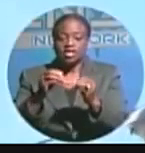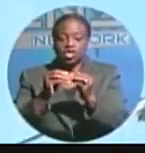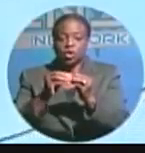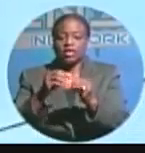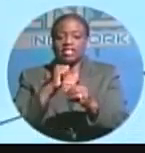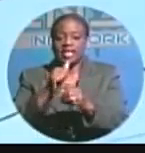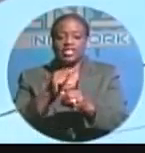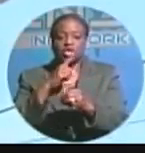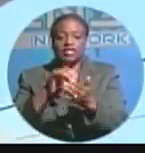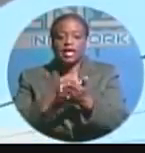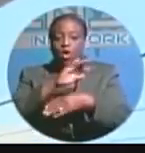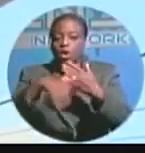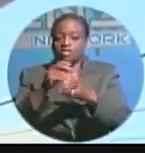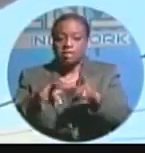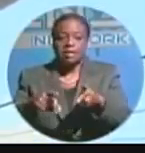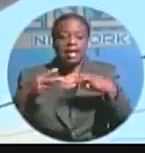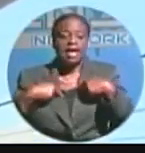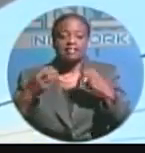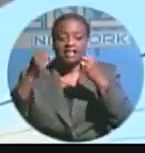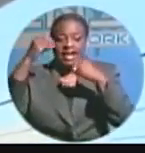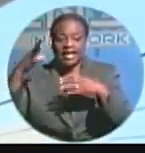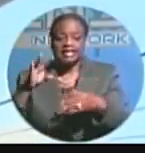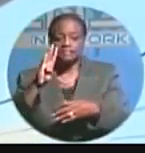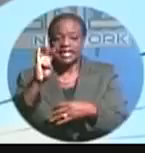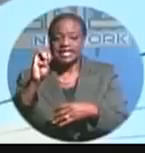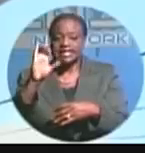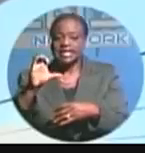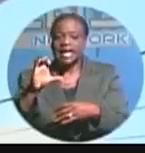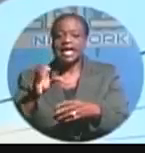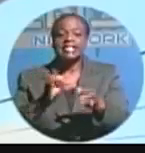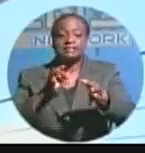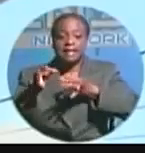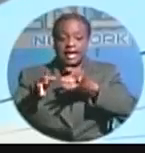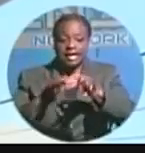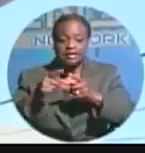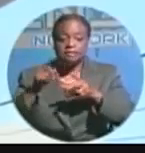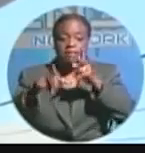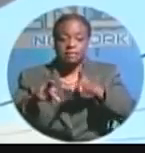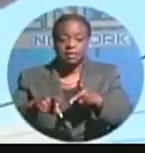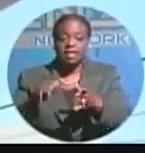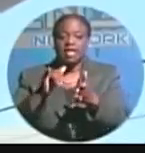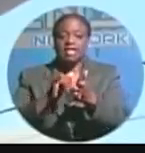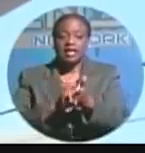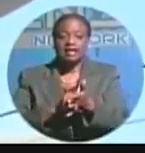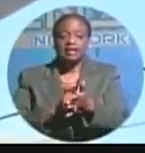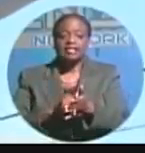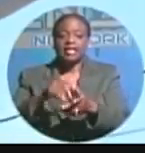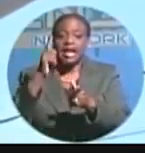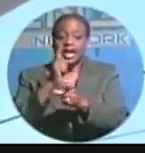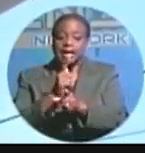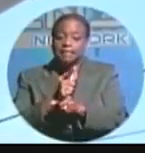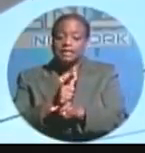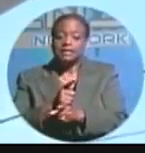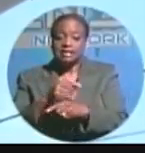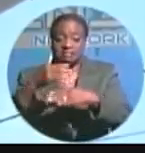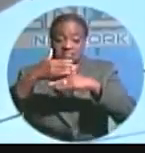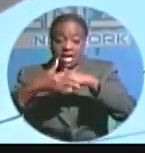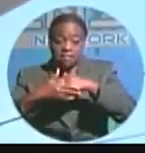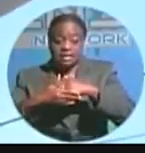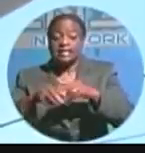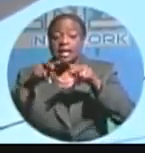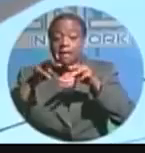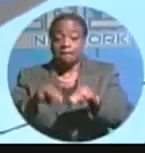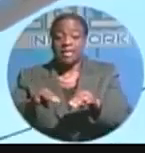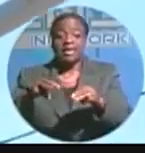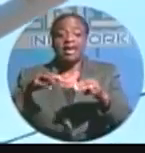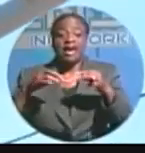without electricity. B.E.C. is explaining to customers who are without supply, while their neighbors may have power, that its